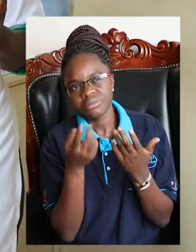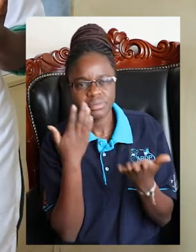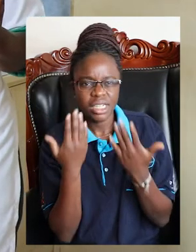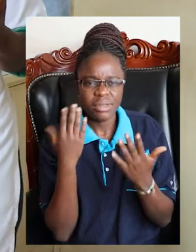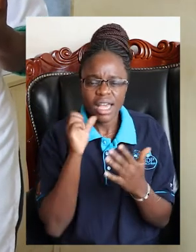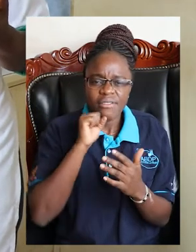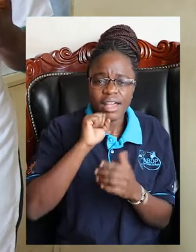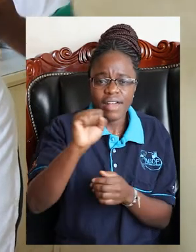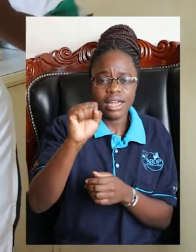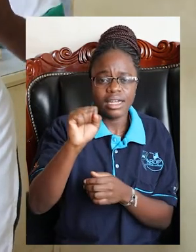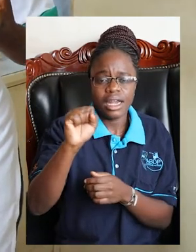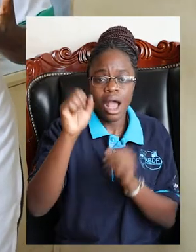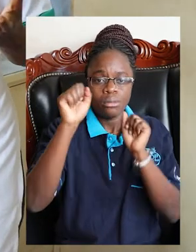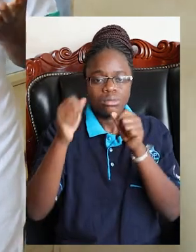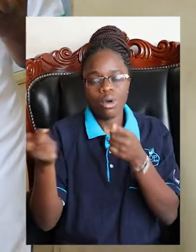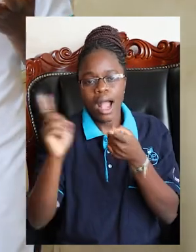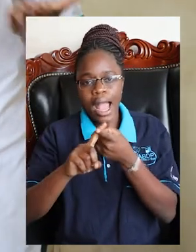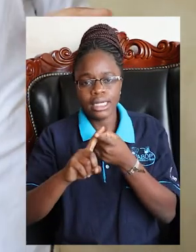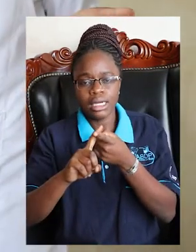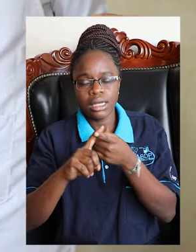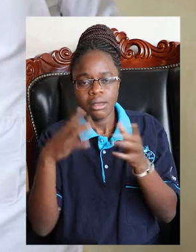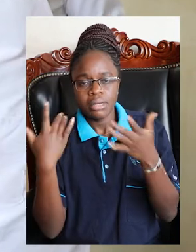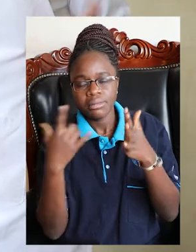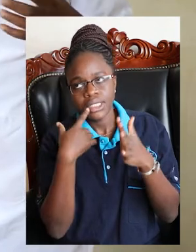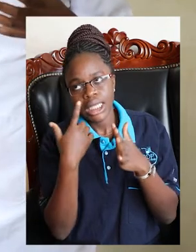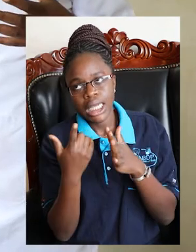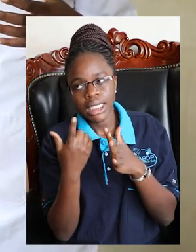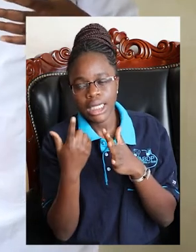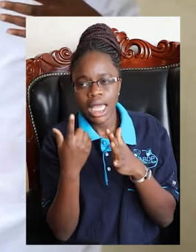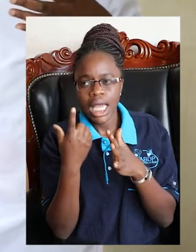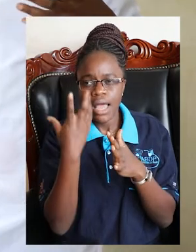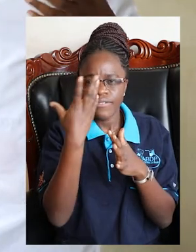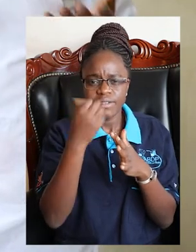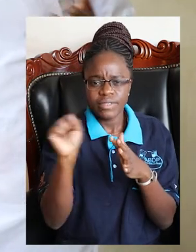fish that is around 500 grams, you can add maybe like around